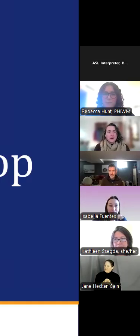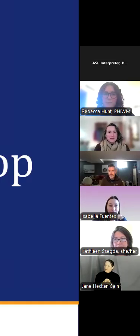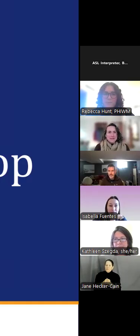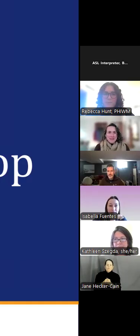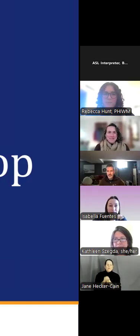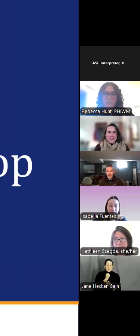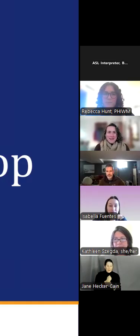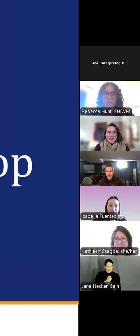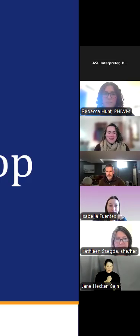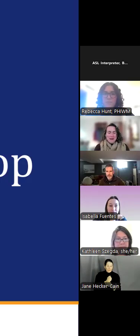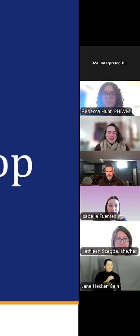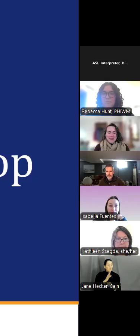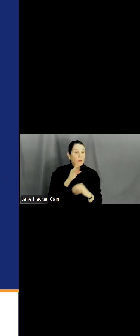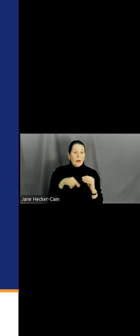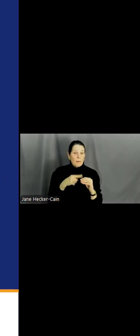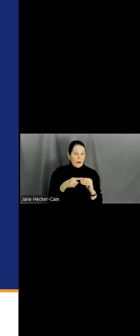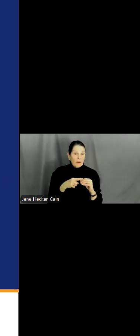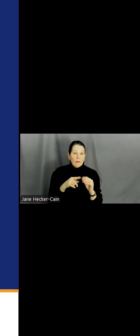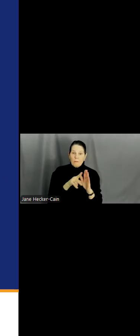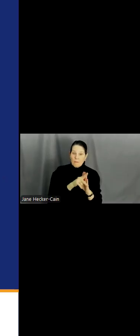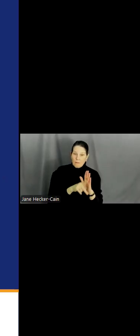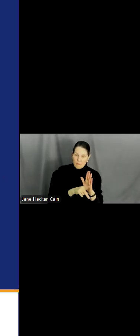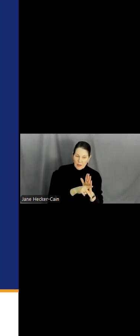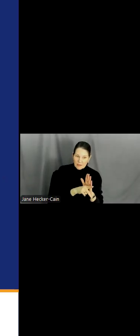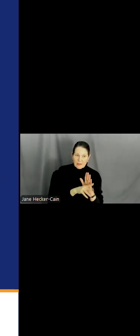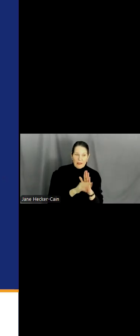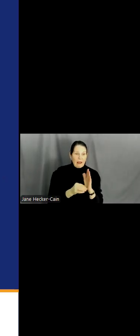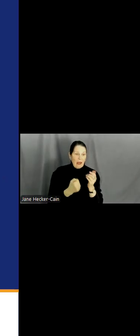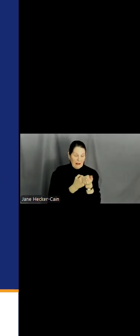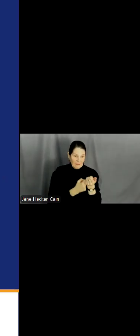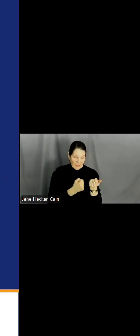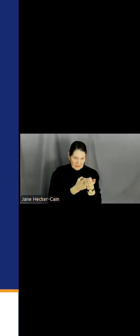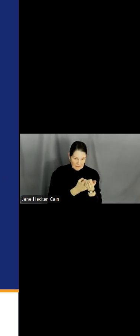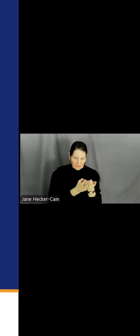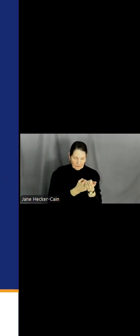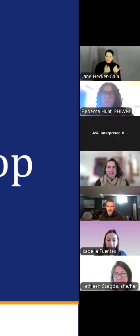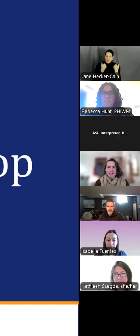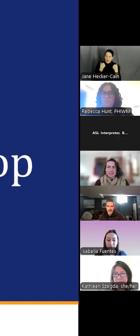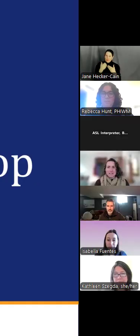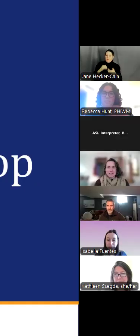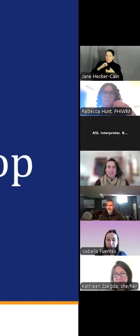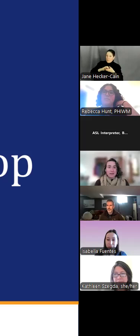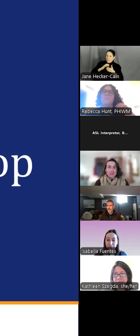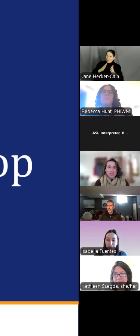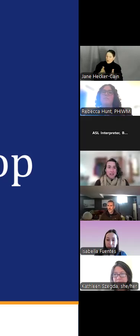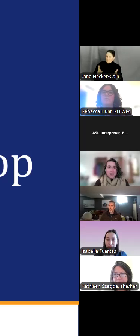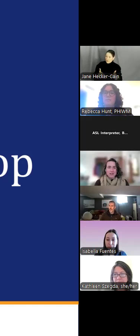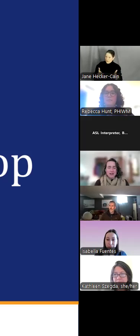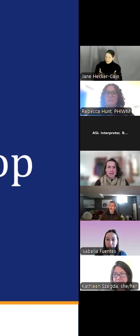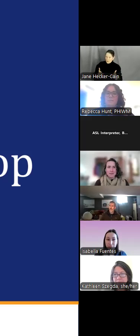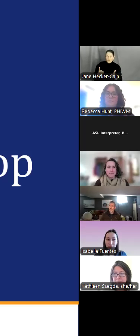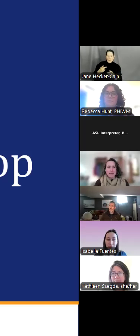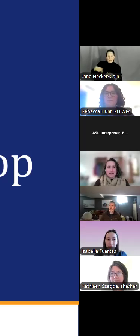Sorry, we're going to be talking today about policy advocacy, and we have some of our partners here as well to